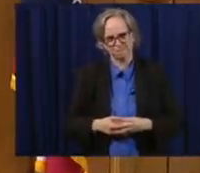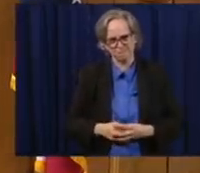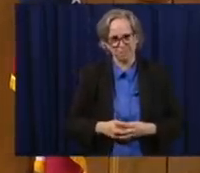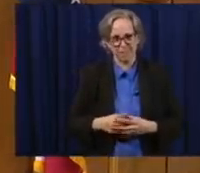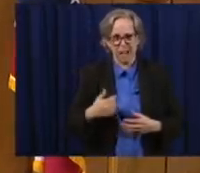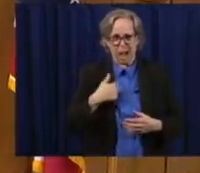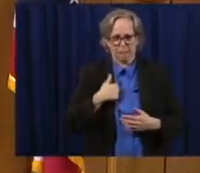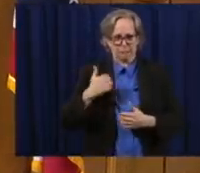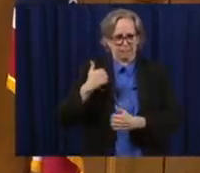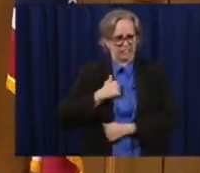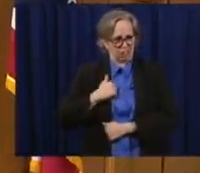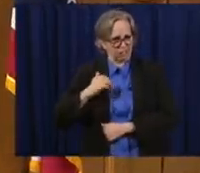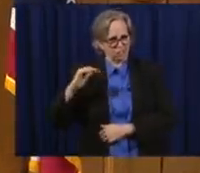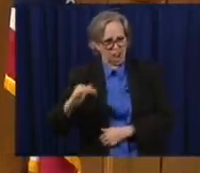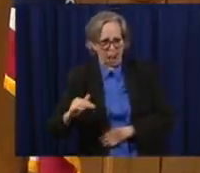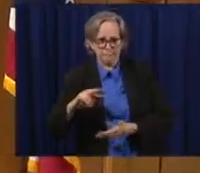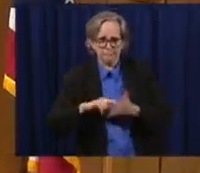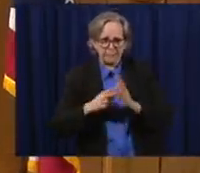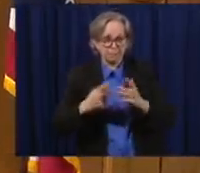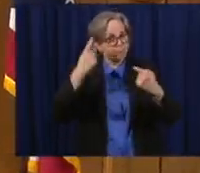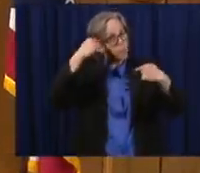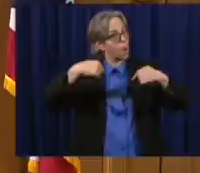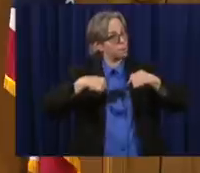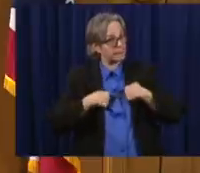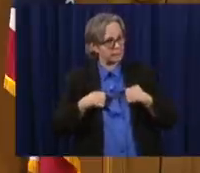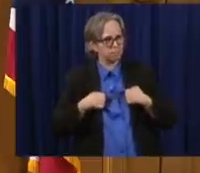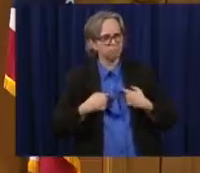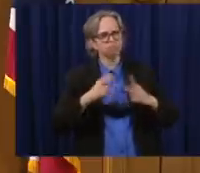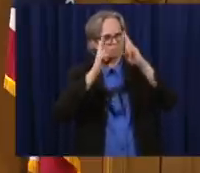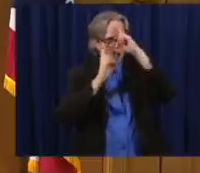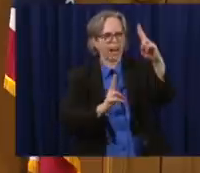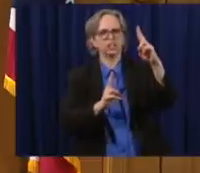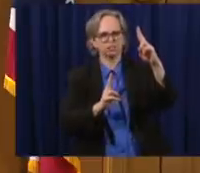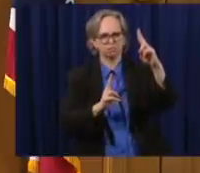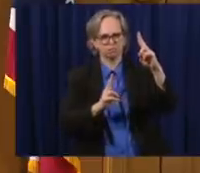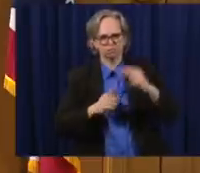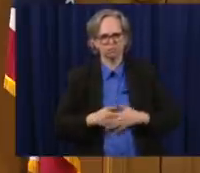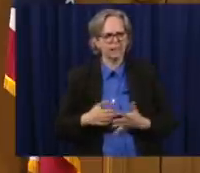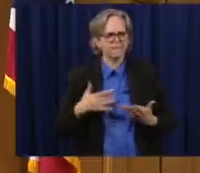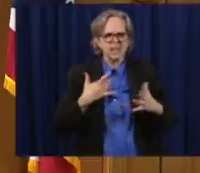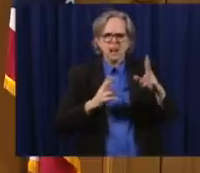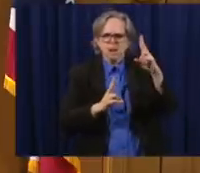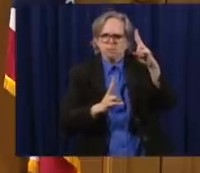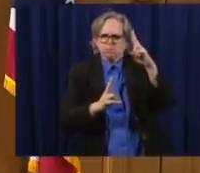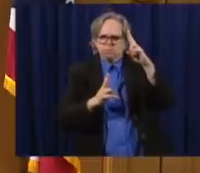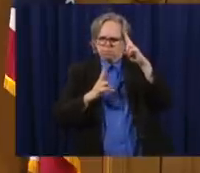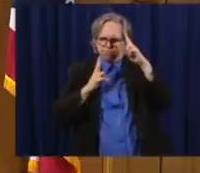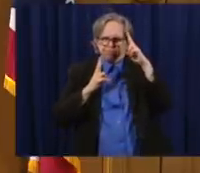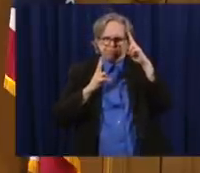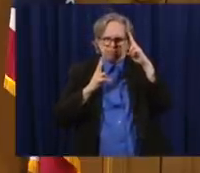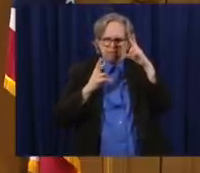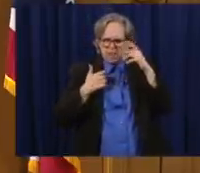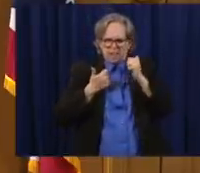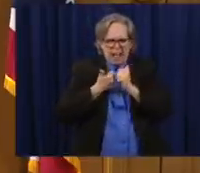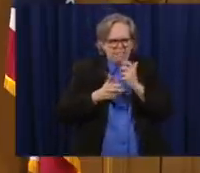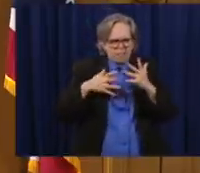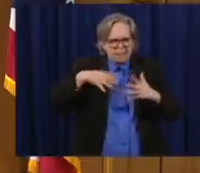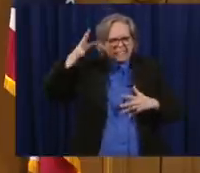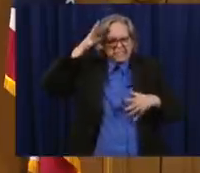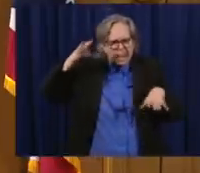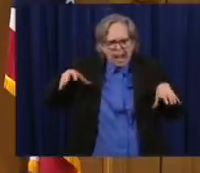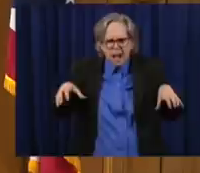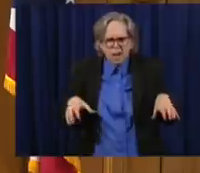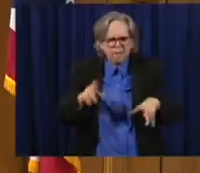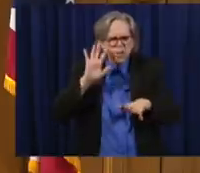military child, in one word, would be honor. I feel great honor in everything my dad does for his job, for my family,